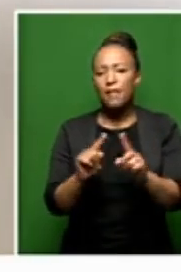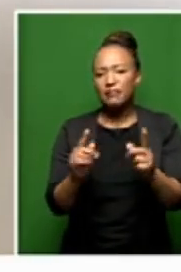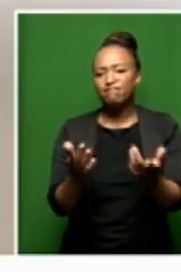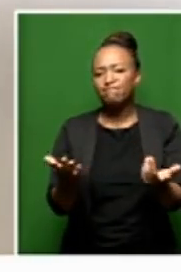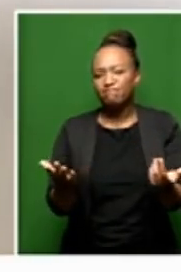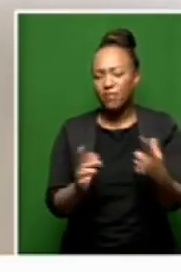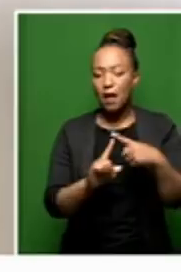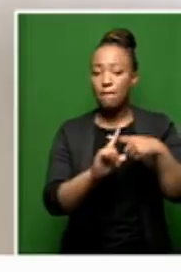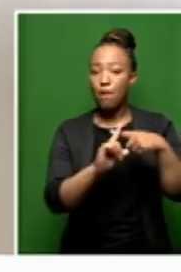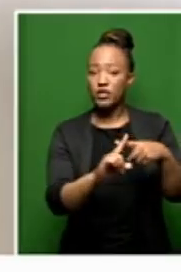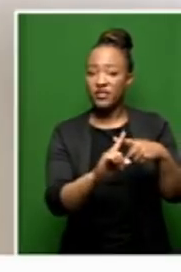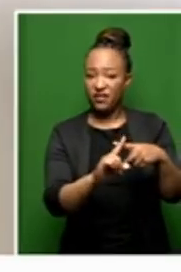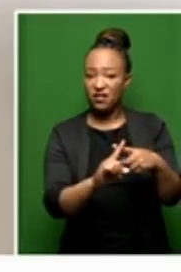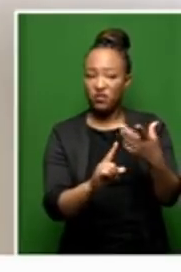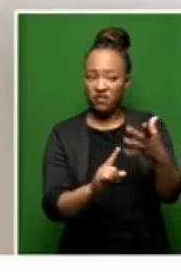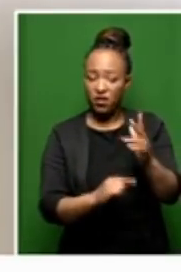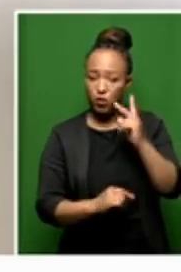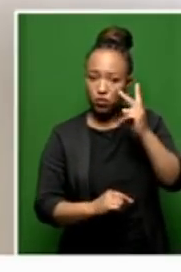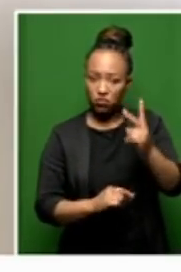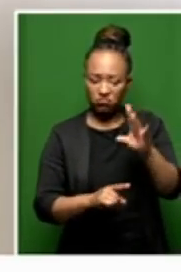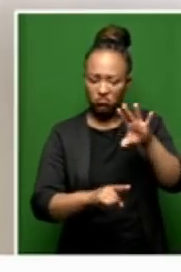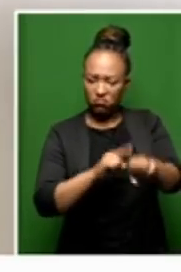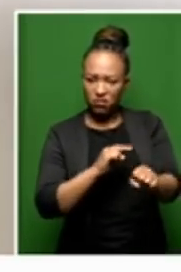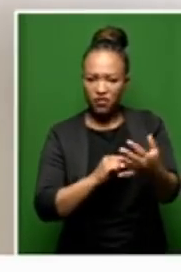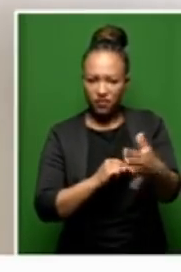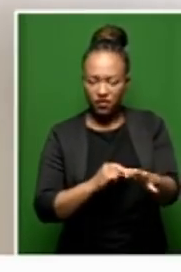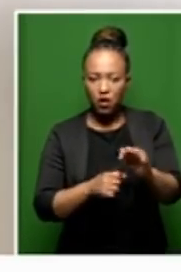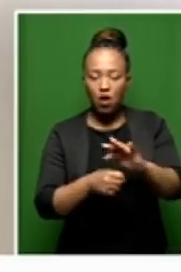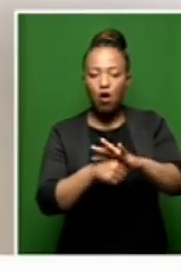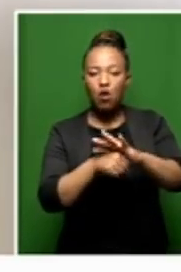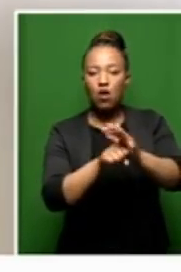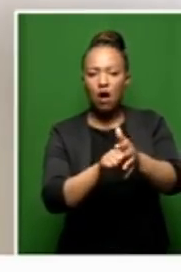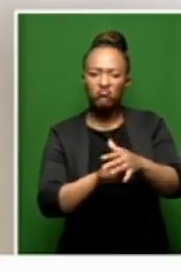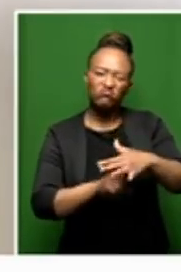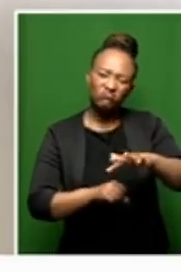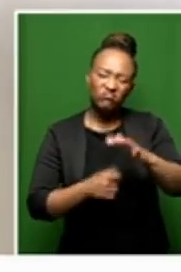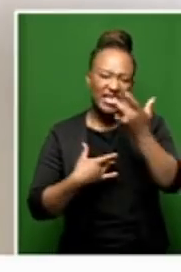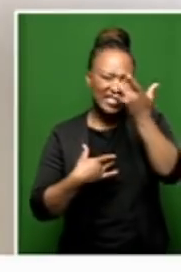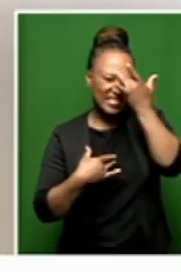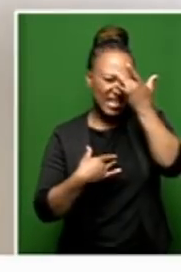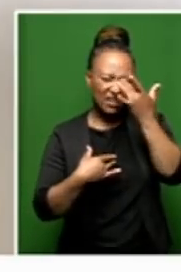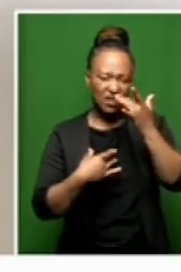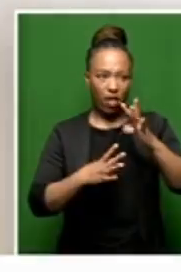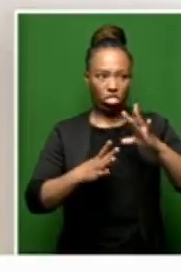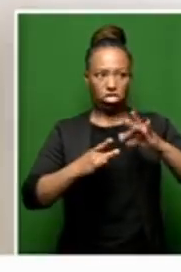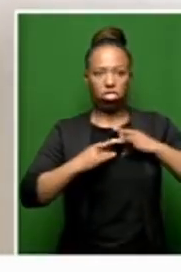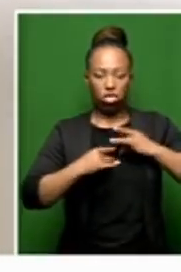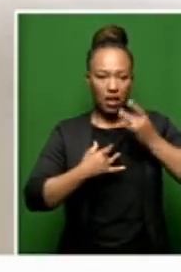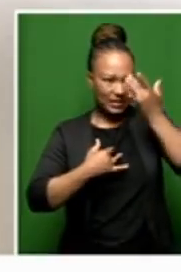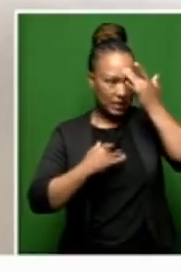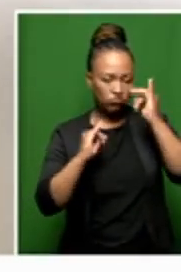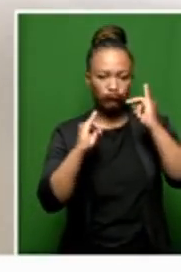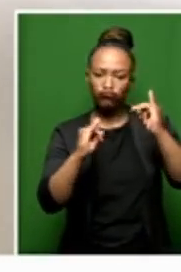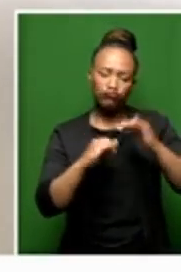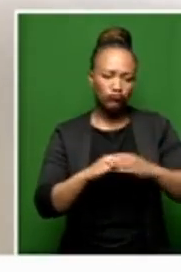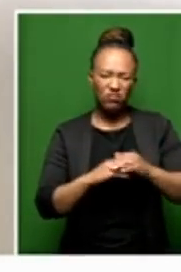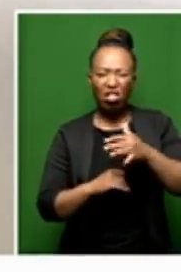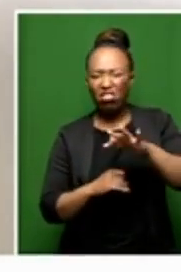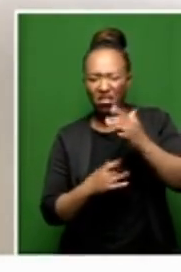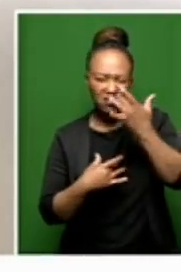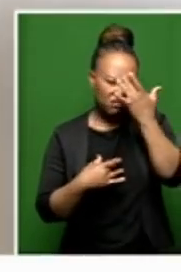some positive signs that we are seeing, which is that the infection remains mild. And there are 3 big possibilities that we are